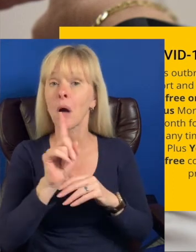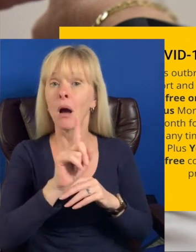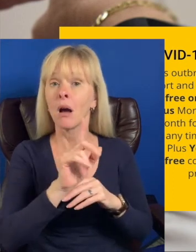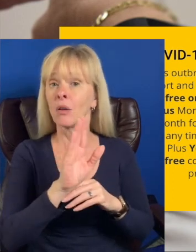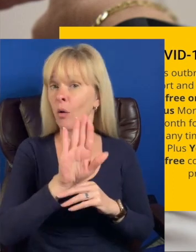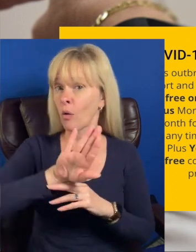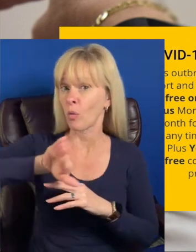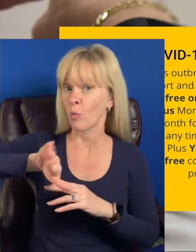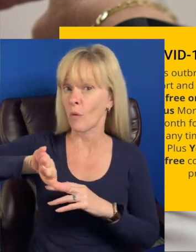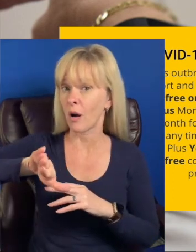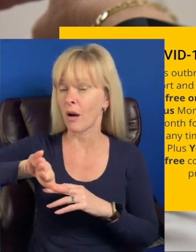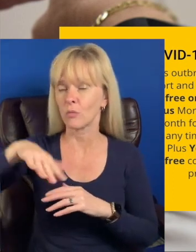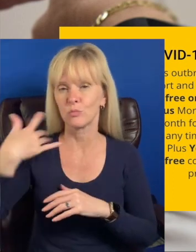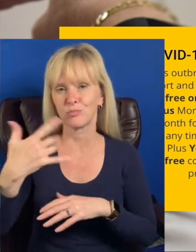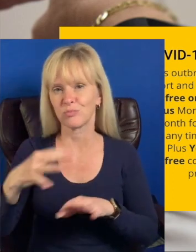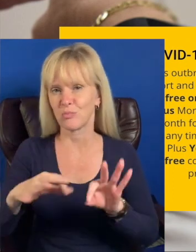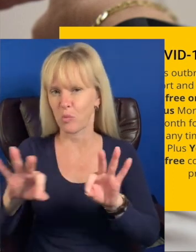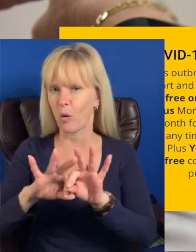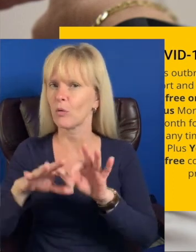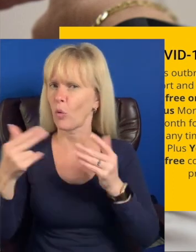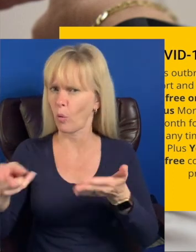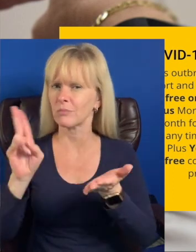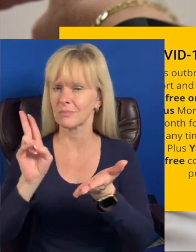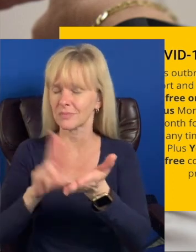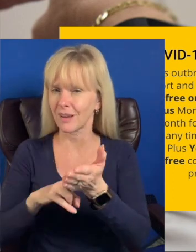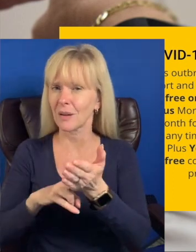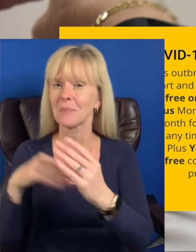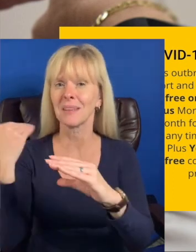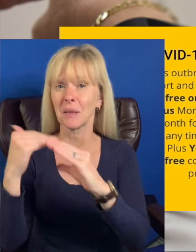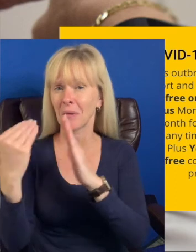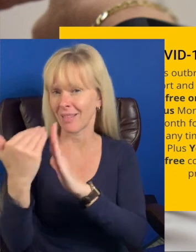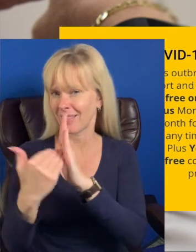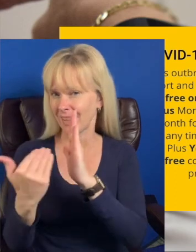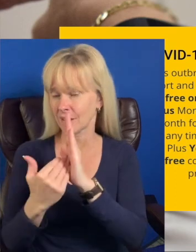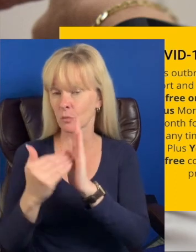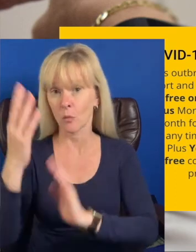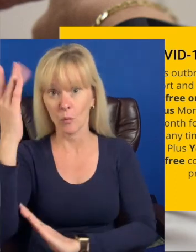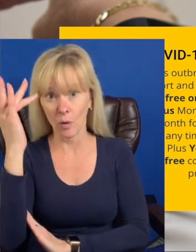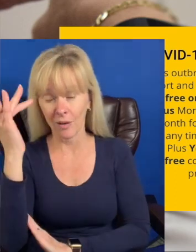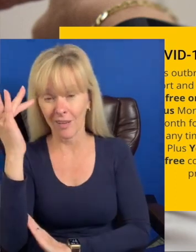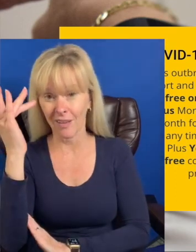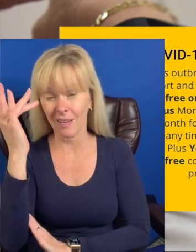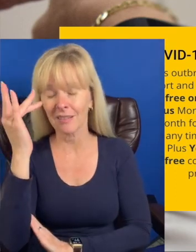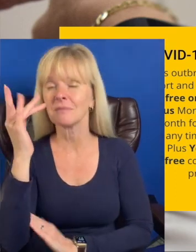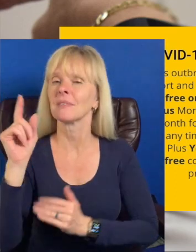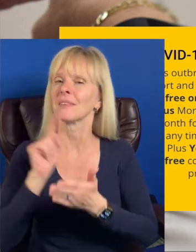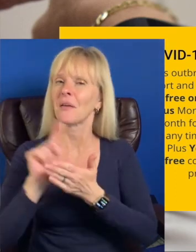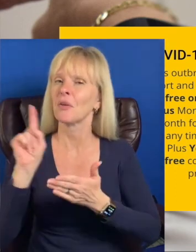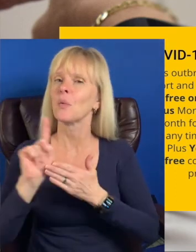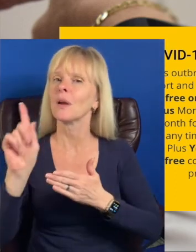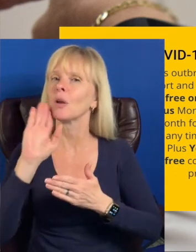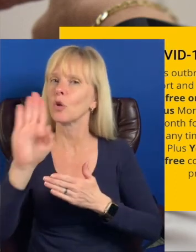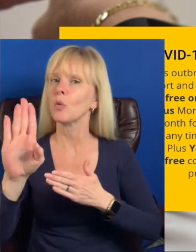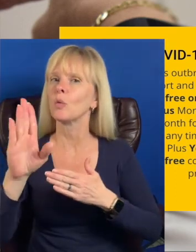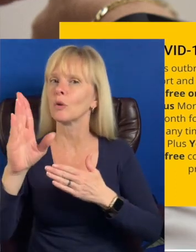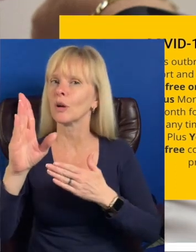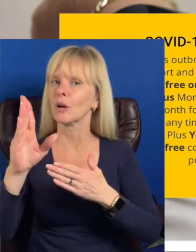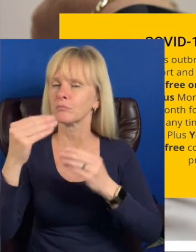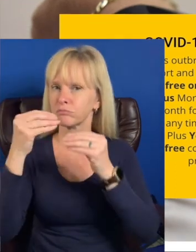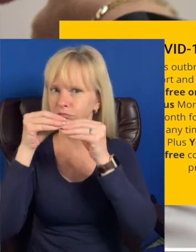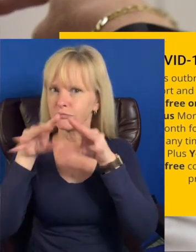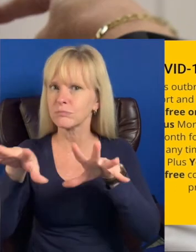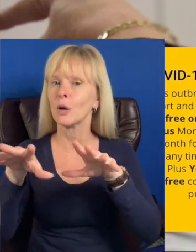what's more important here on the right, take a moment to go ahead and sign up to be on the email list because each week